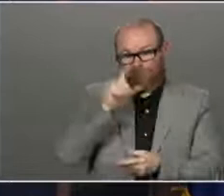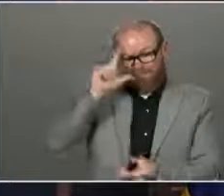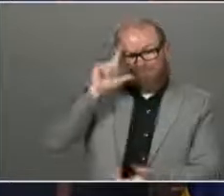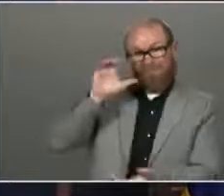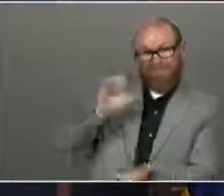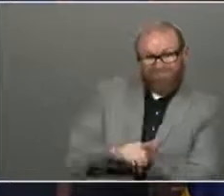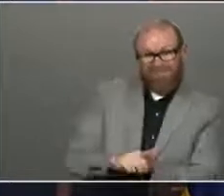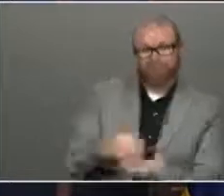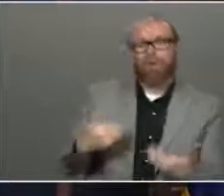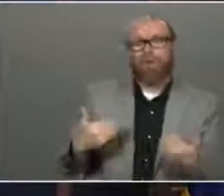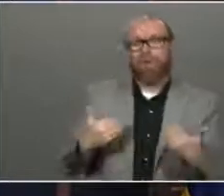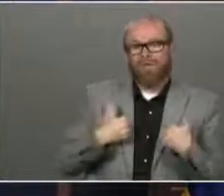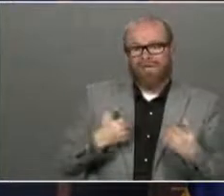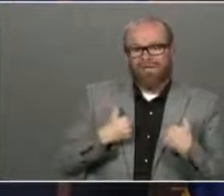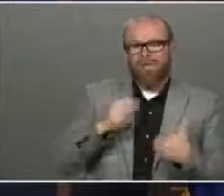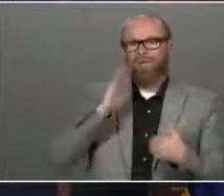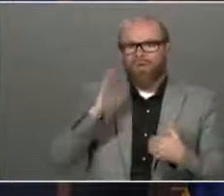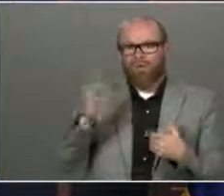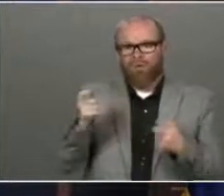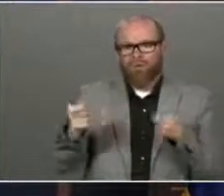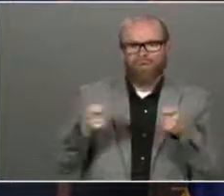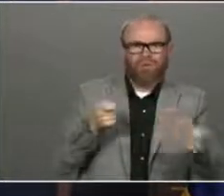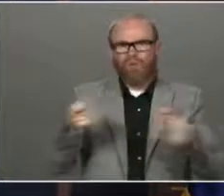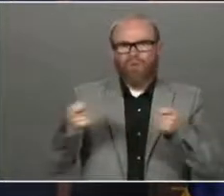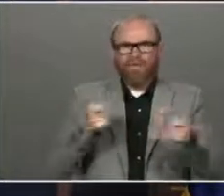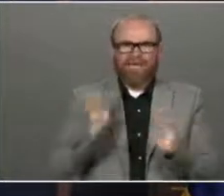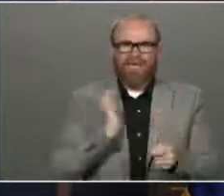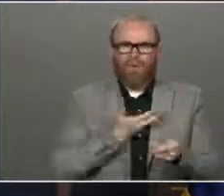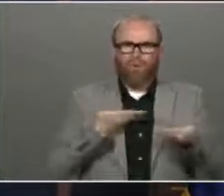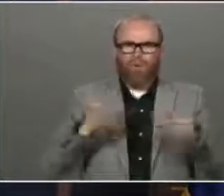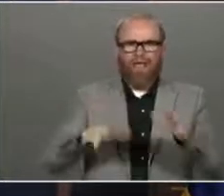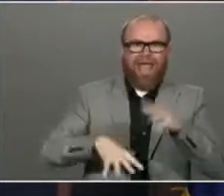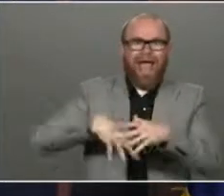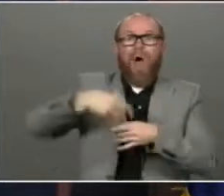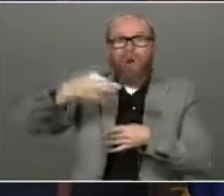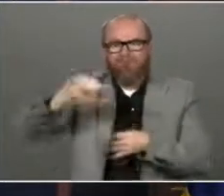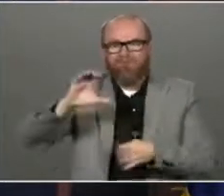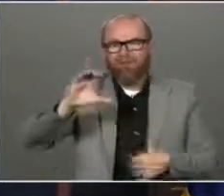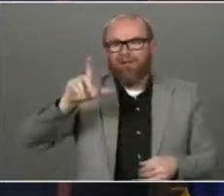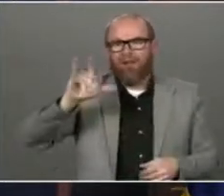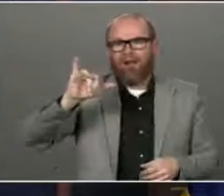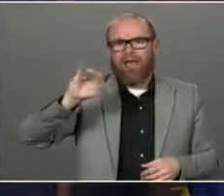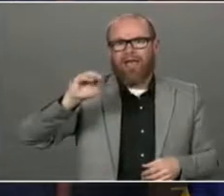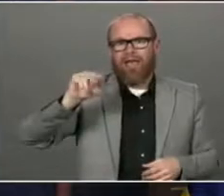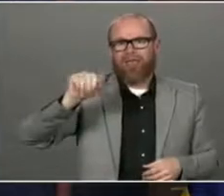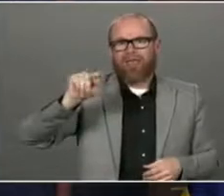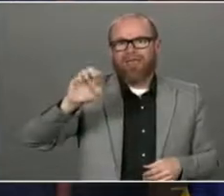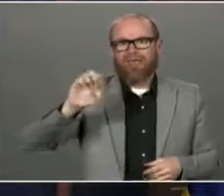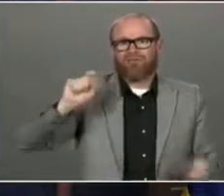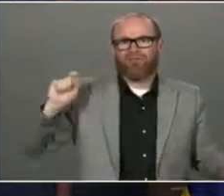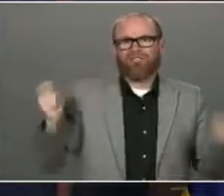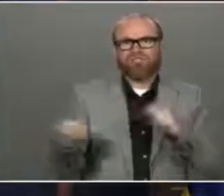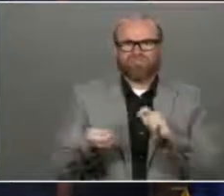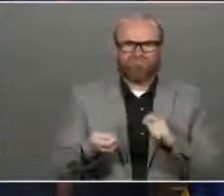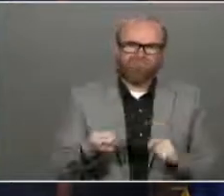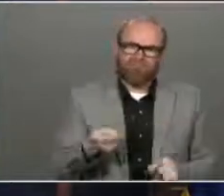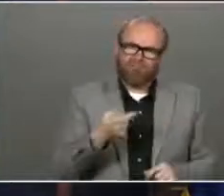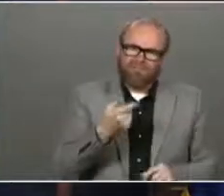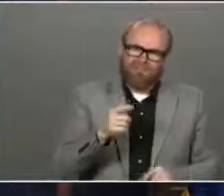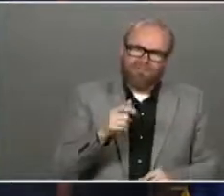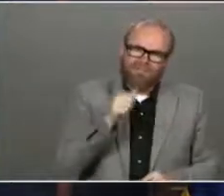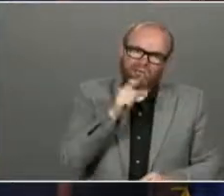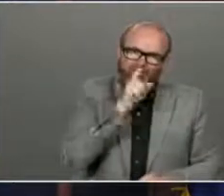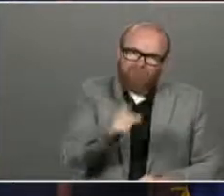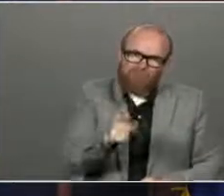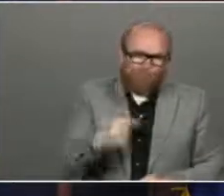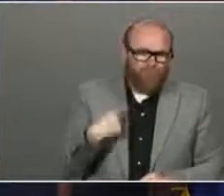that we are going to regulate our way out of climate change, they're fooling themselves. We will never do that, and we have never